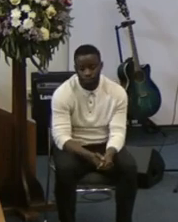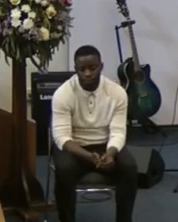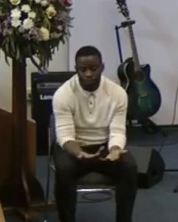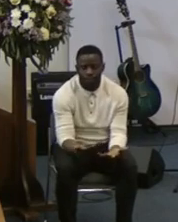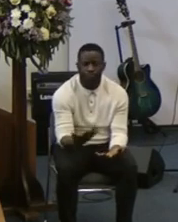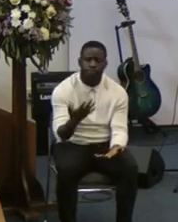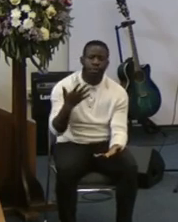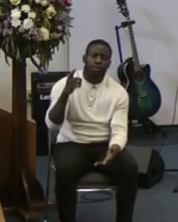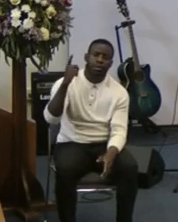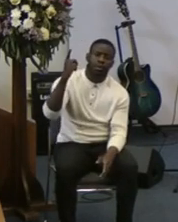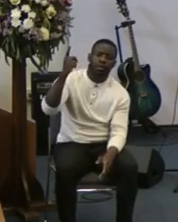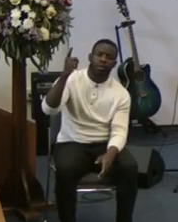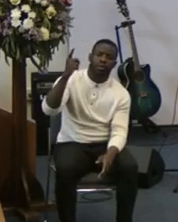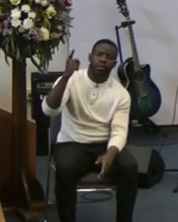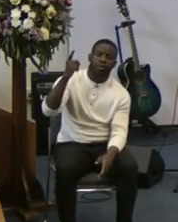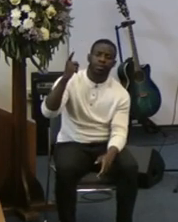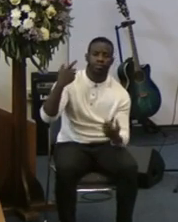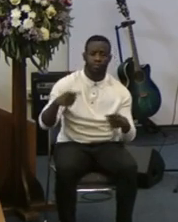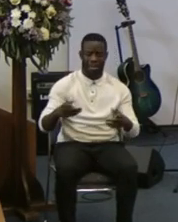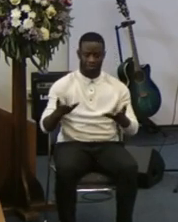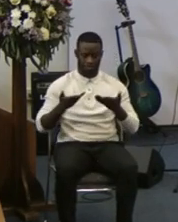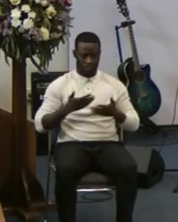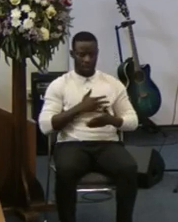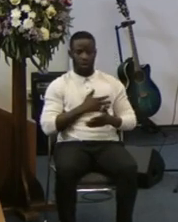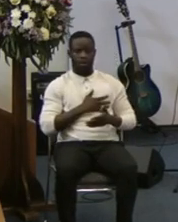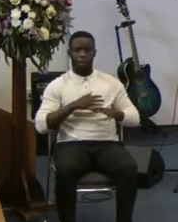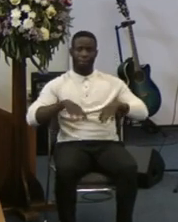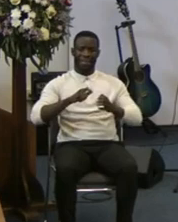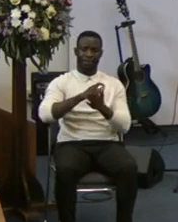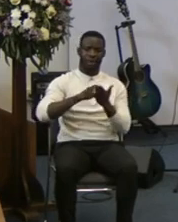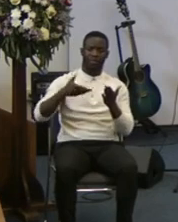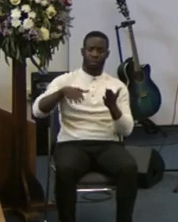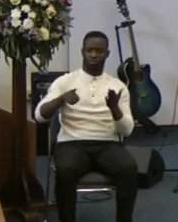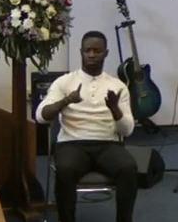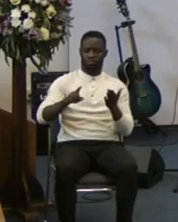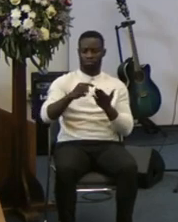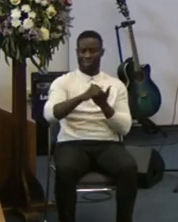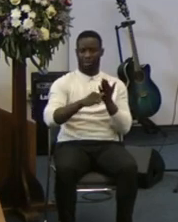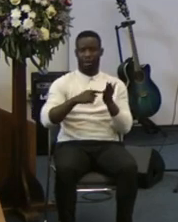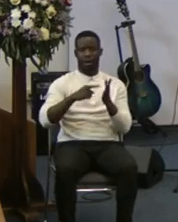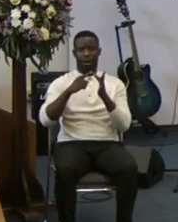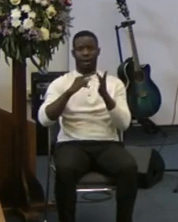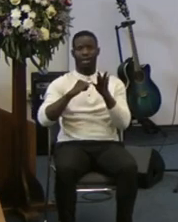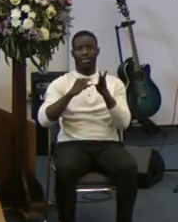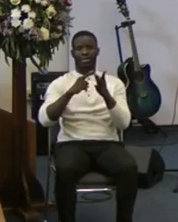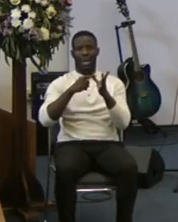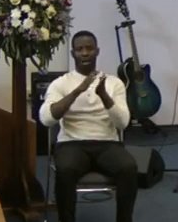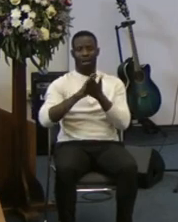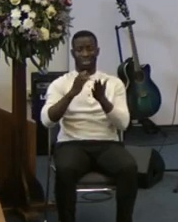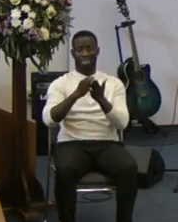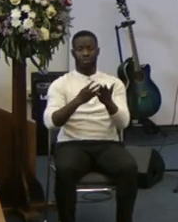Because he laid on my heart these the beginning verses from Isaiah chapter